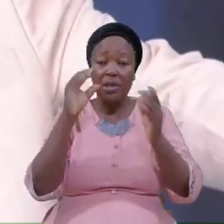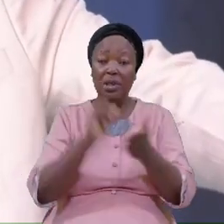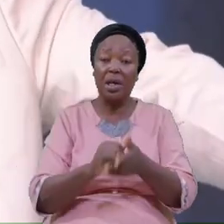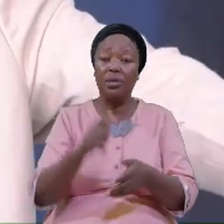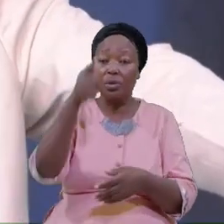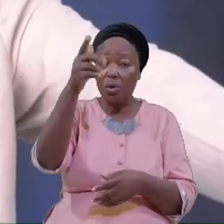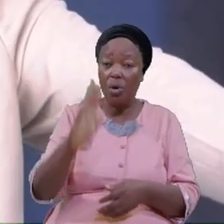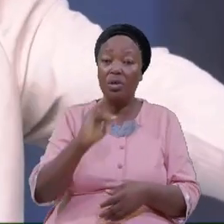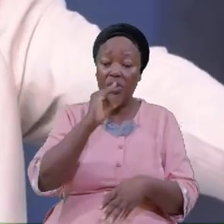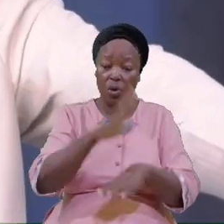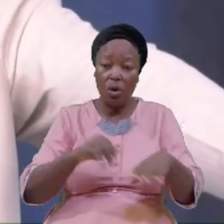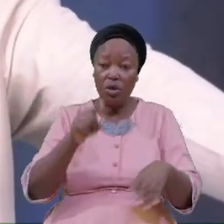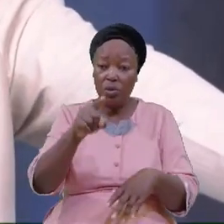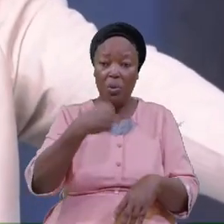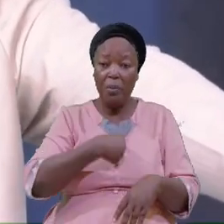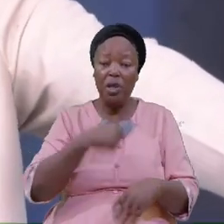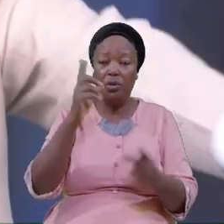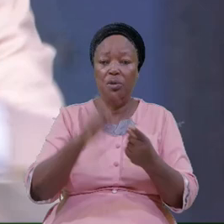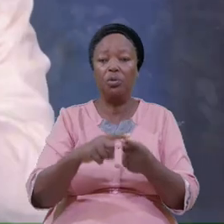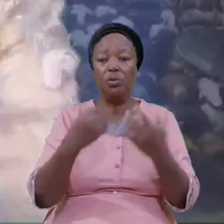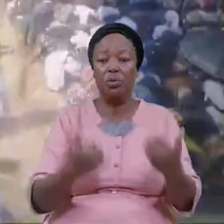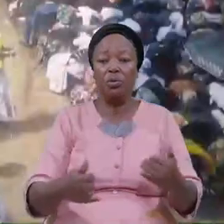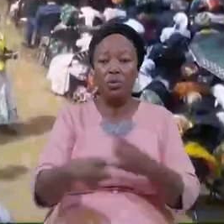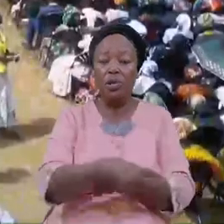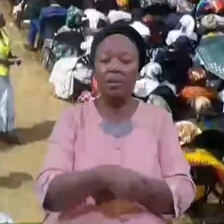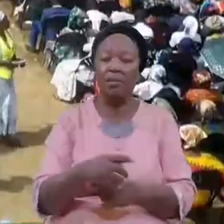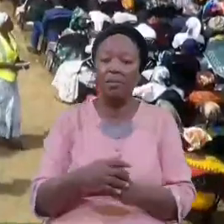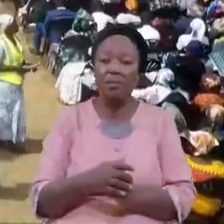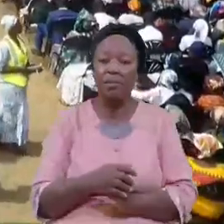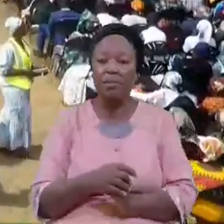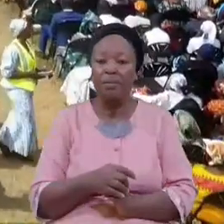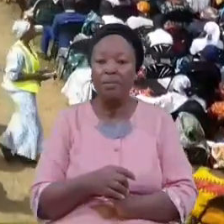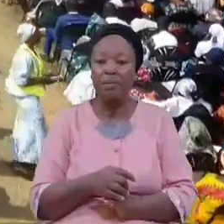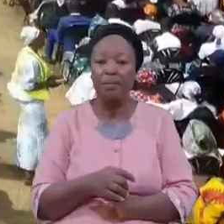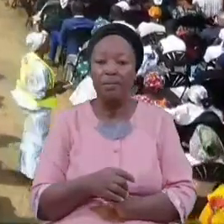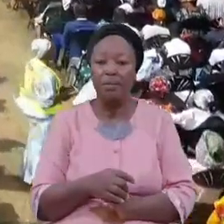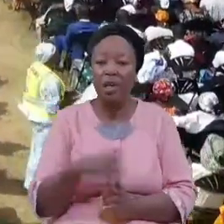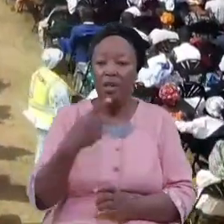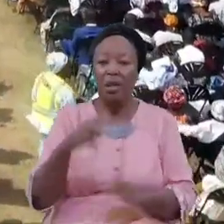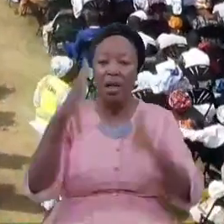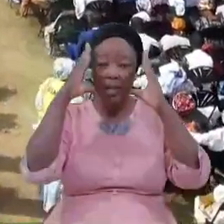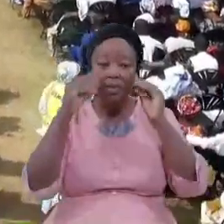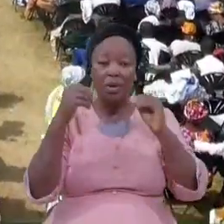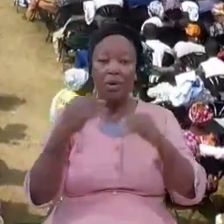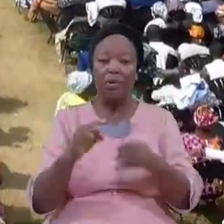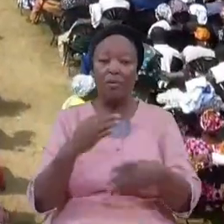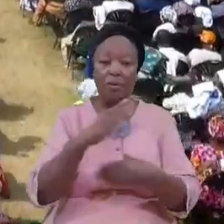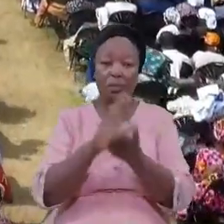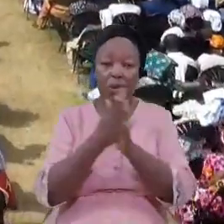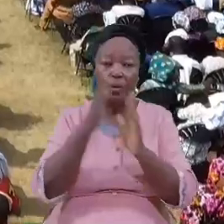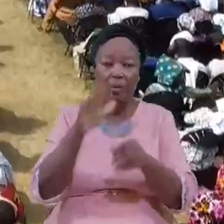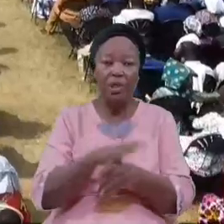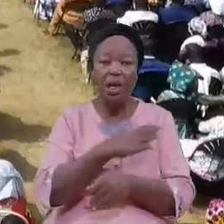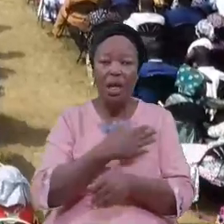us into today. Et c'est l'expérience à laquelle le Seigneur nous appelle aujourd'hui. The experience of purity and